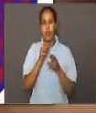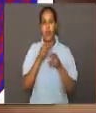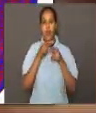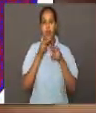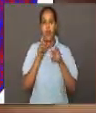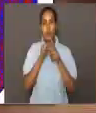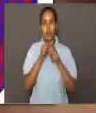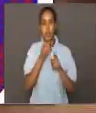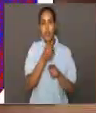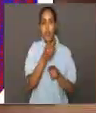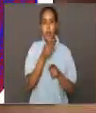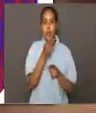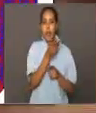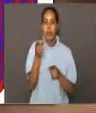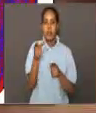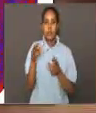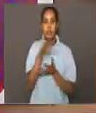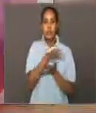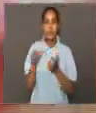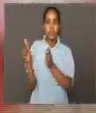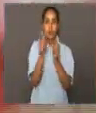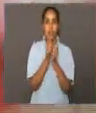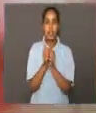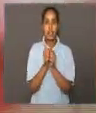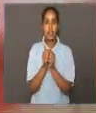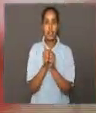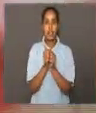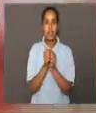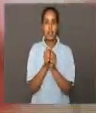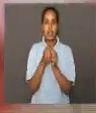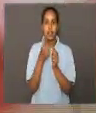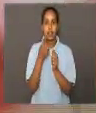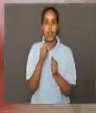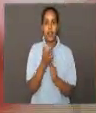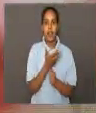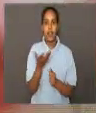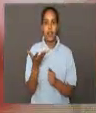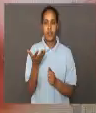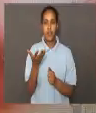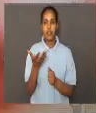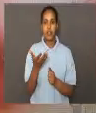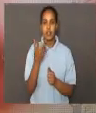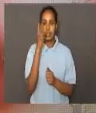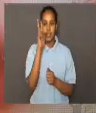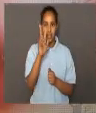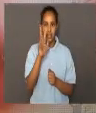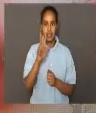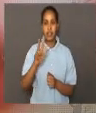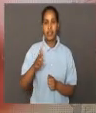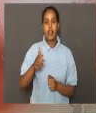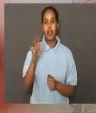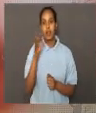the particles mix together. The relative strengths of three types